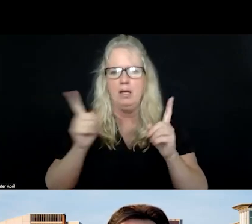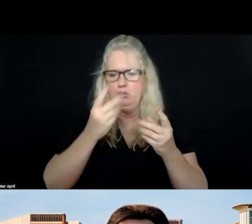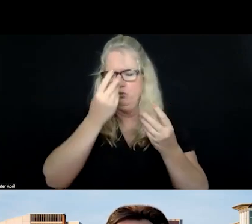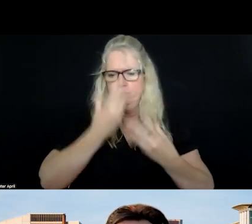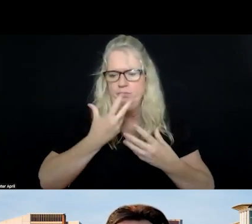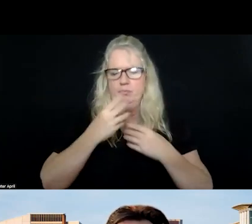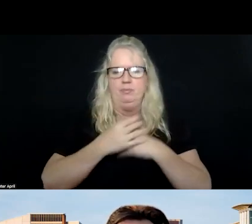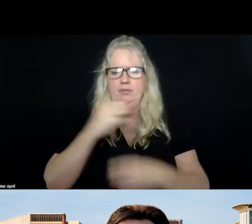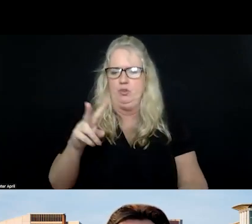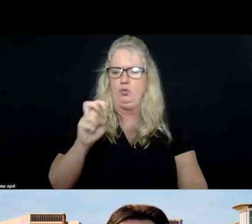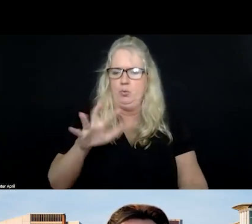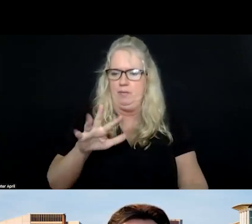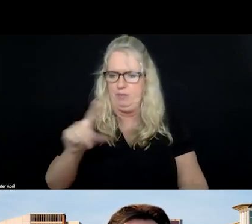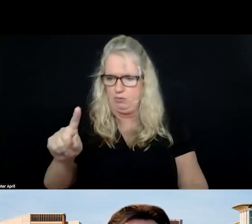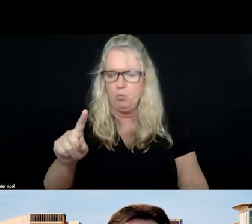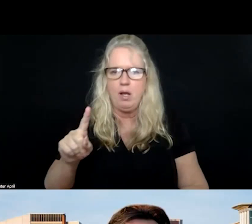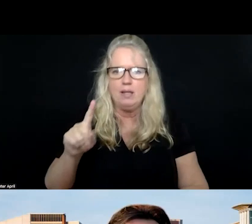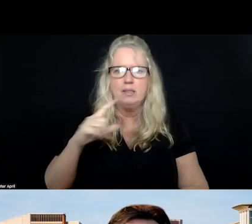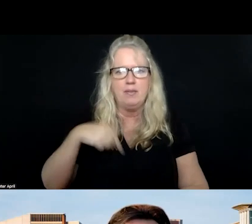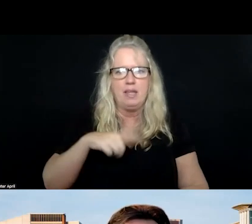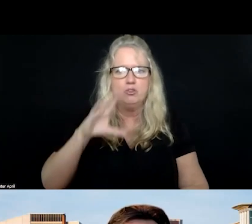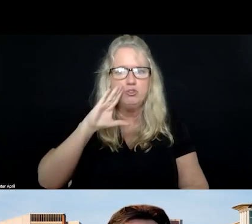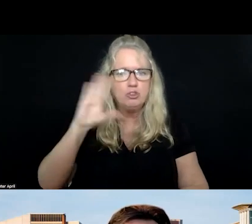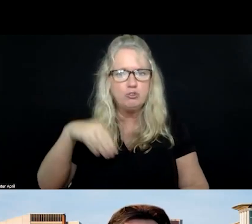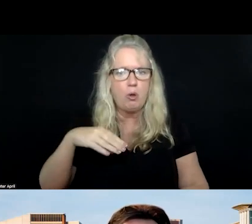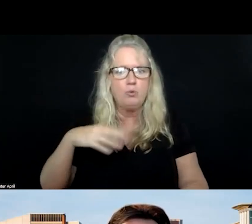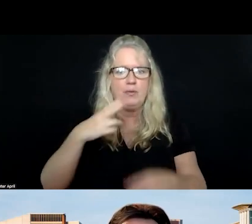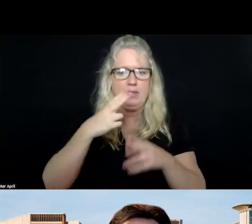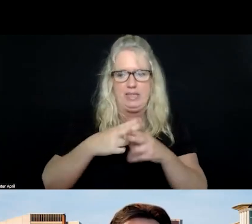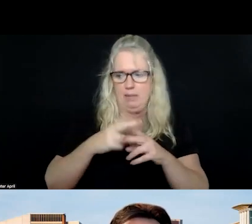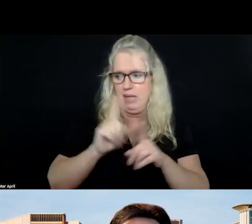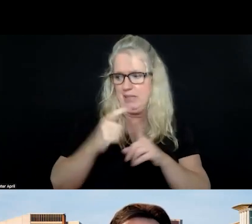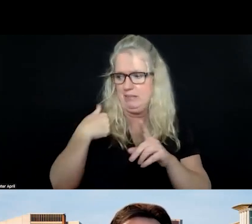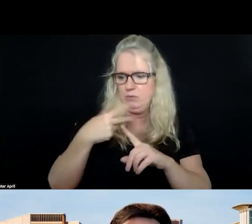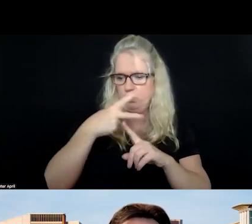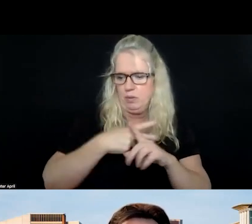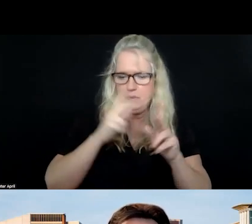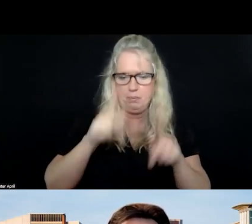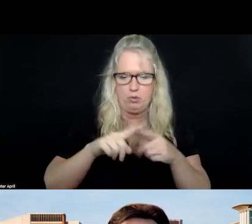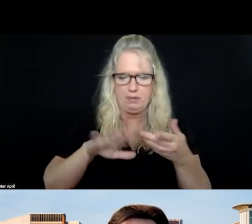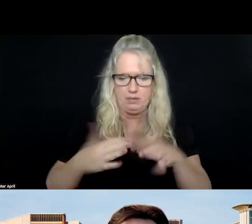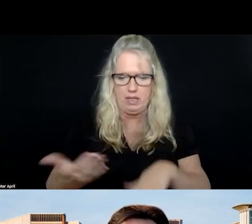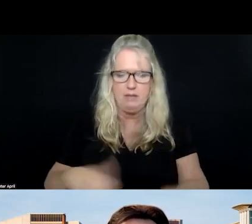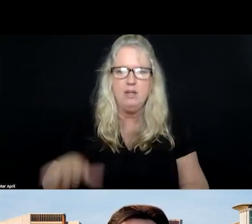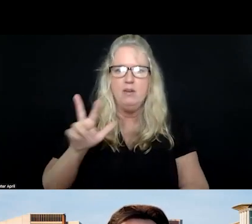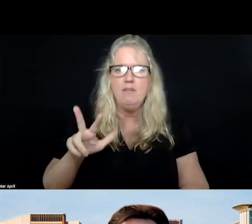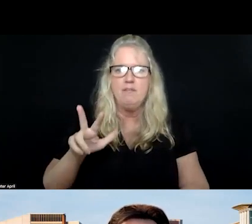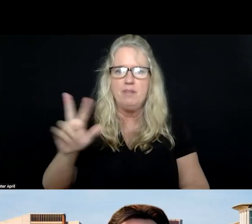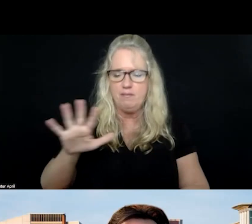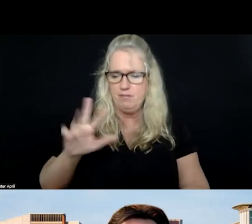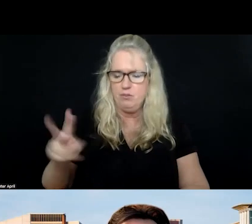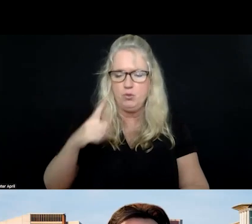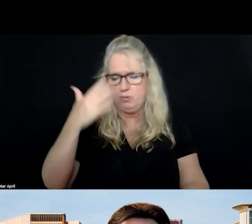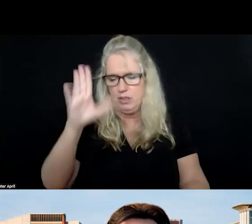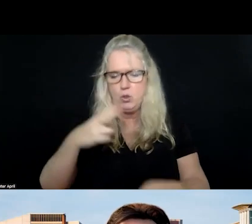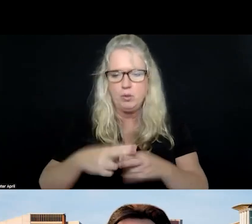she has 251 where she knows the name, that was as of 2 months ago, of the person who died, 52 where the name wasn't known, but a